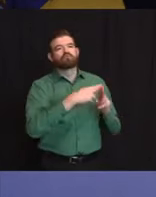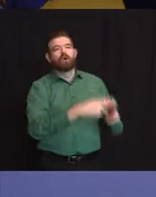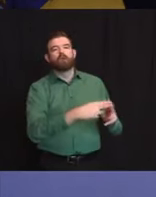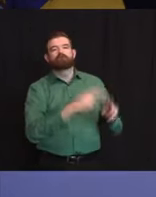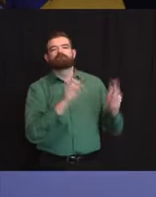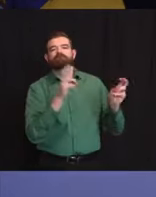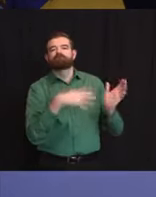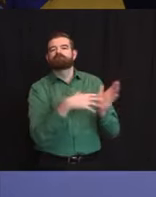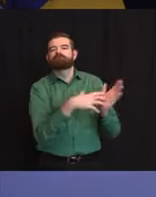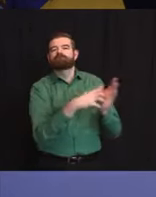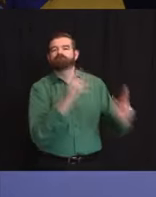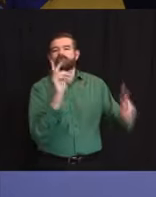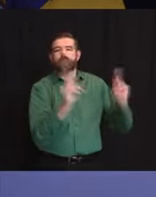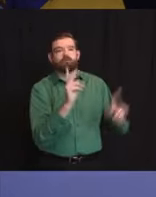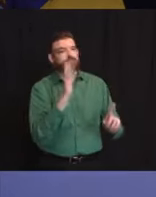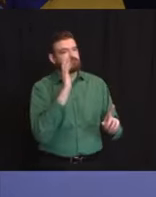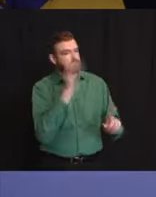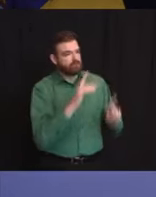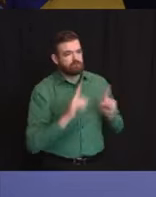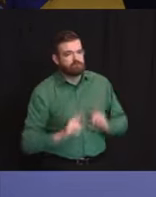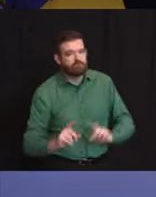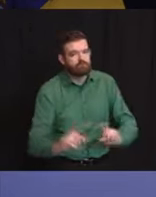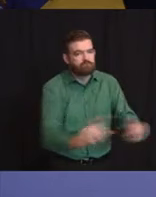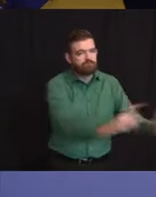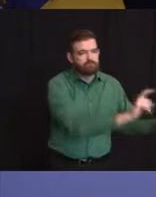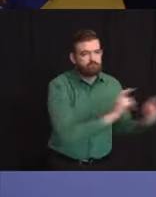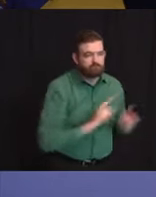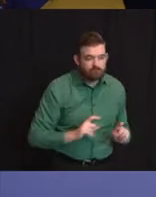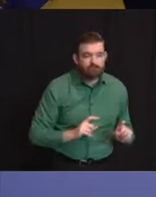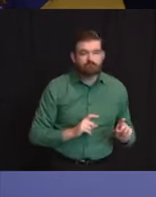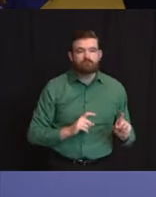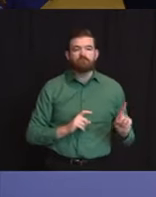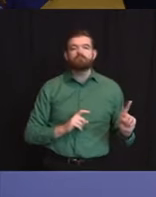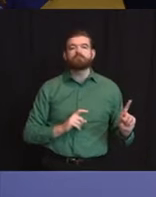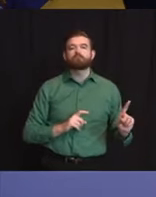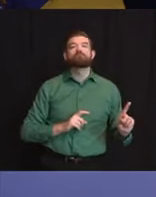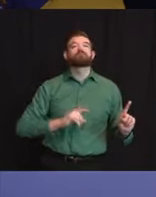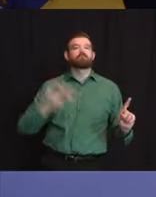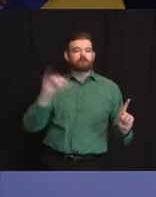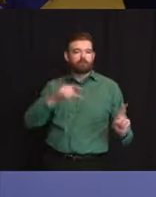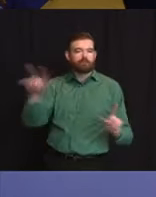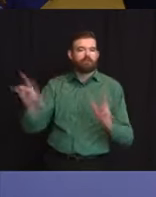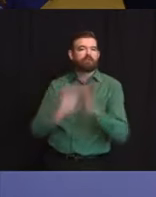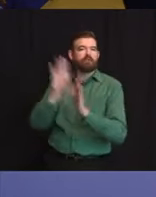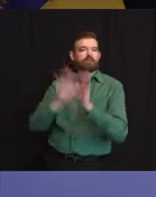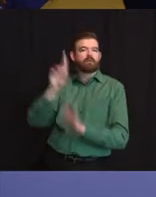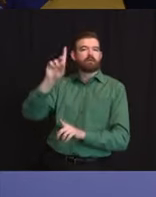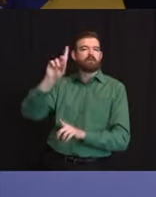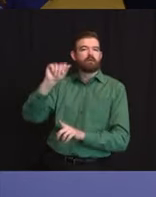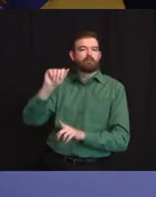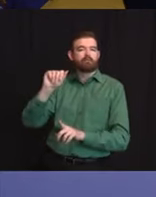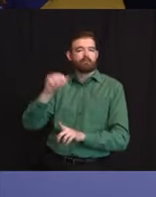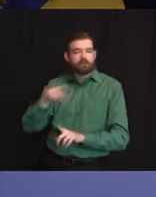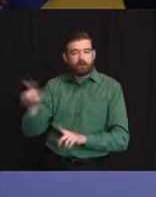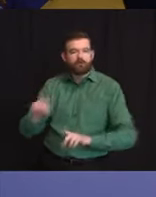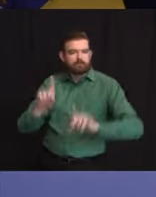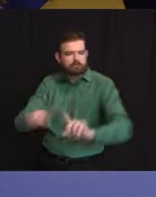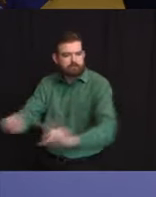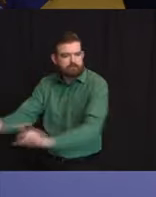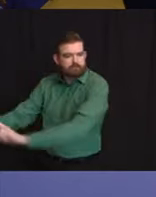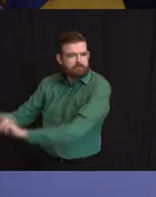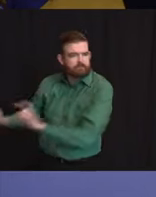with the DD population. So that's 1,400 in psych. I think in their DD population, we have over 5,000. And